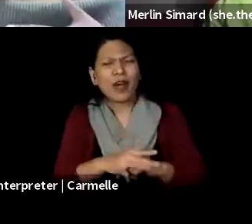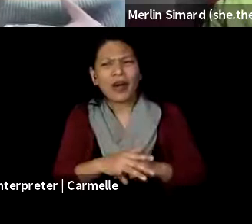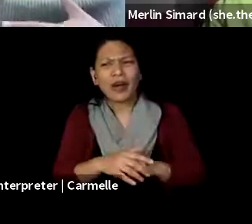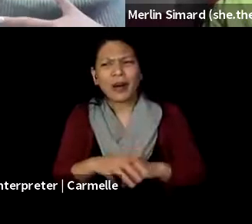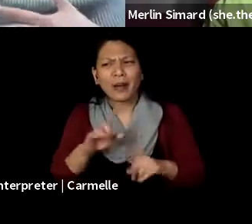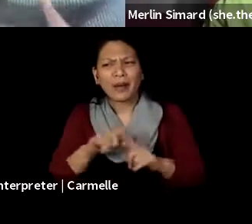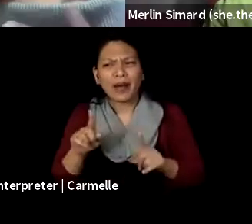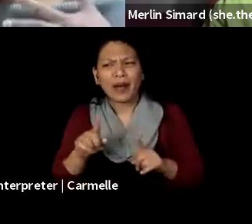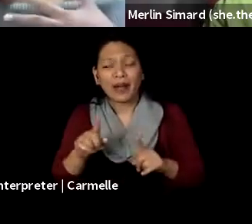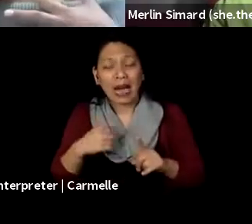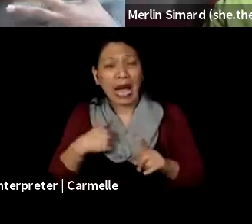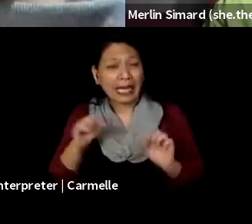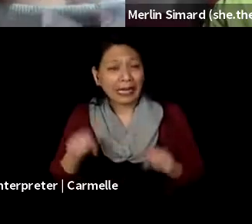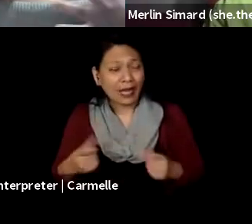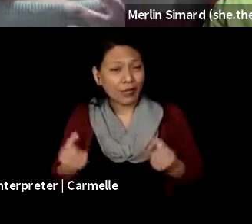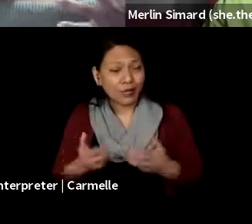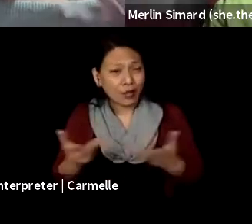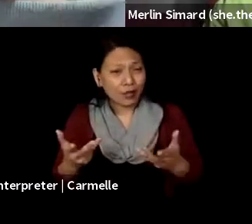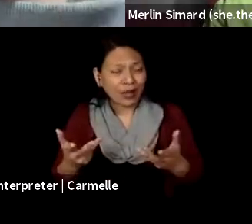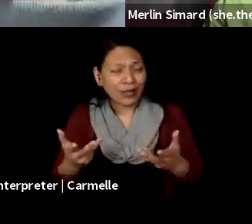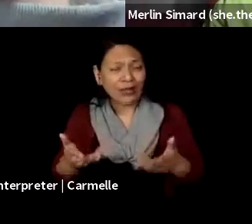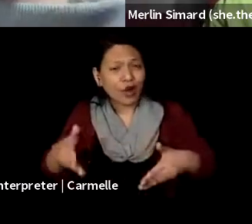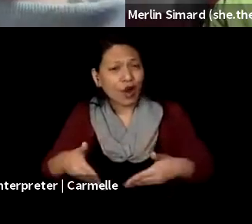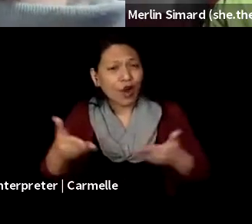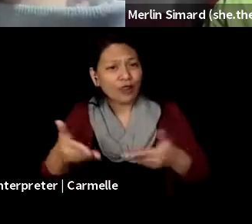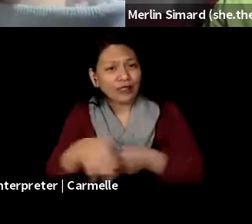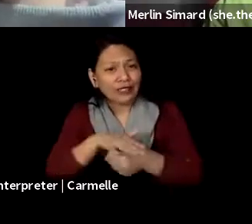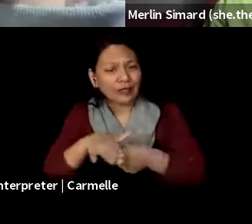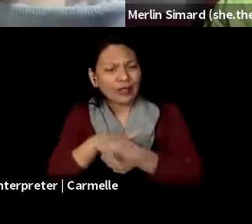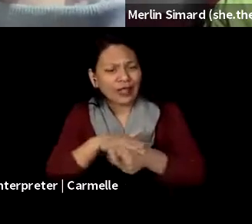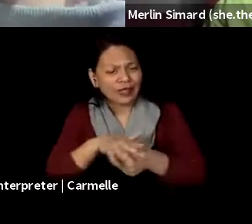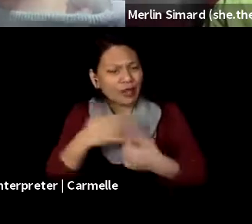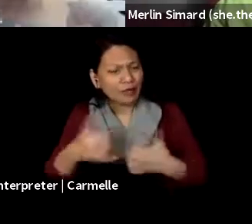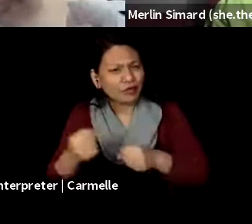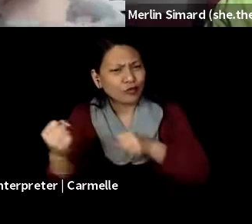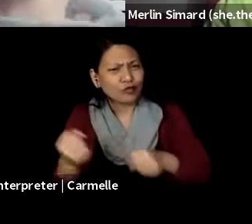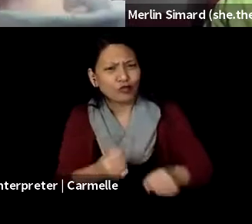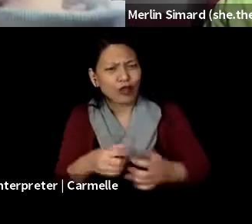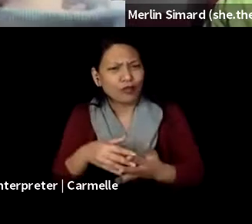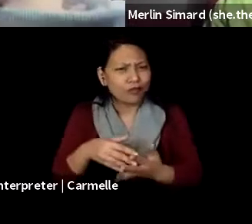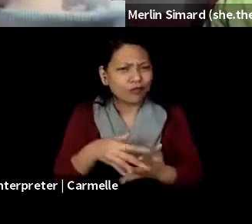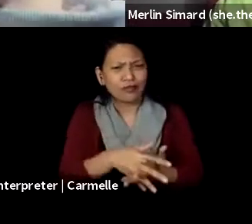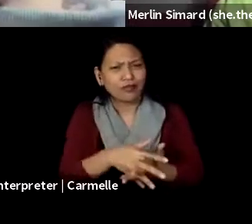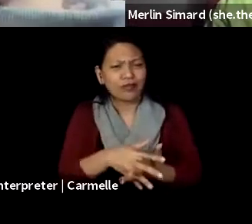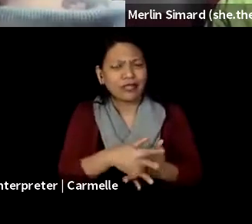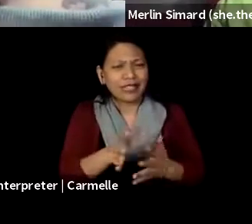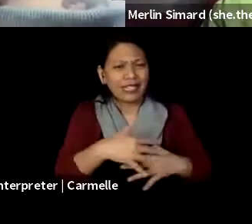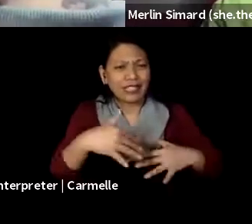is, for me, rooted in a deeply indigenous practice that is inherently